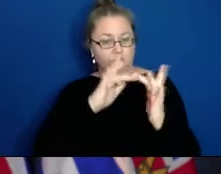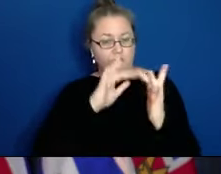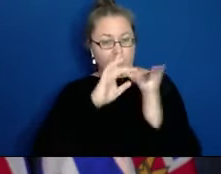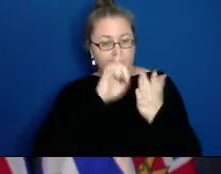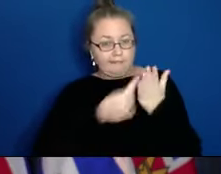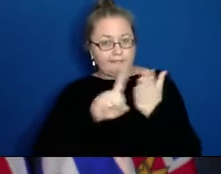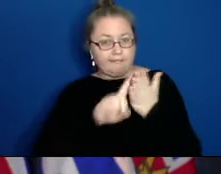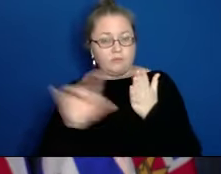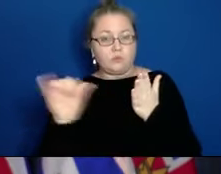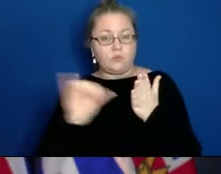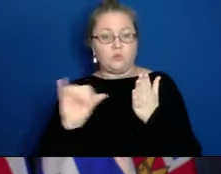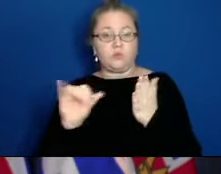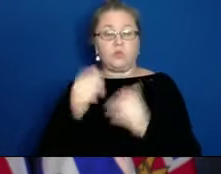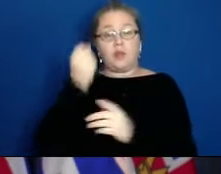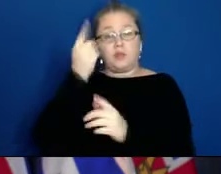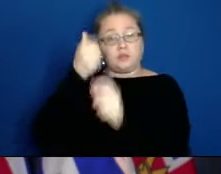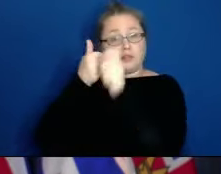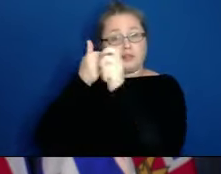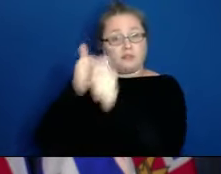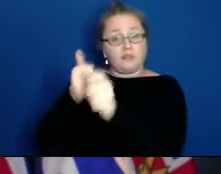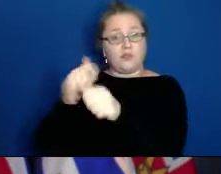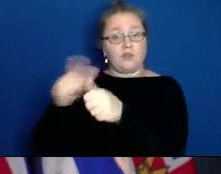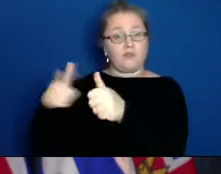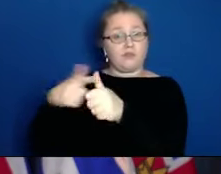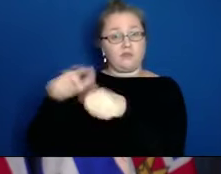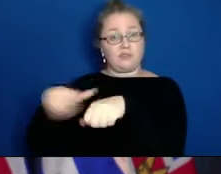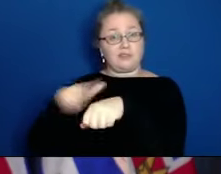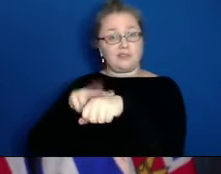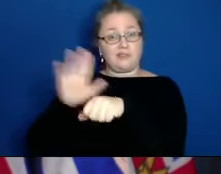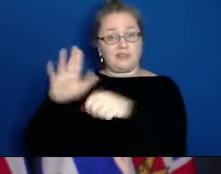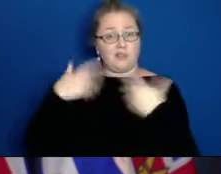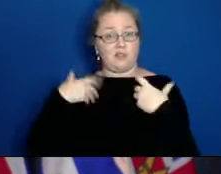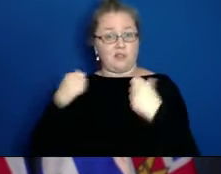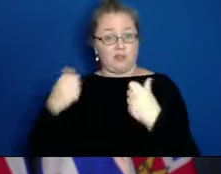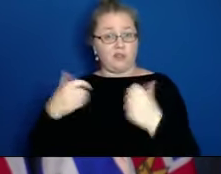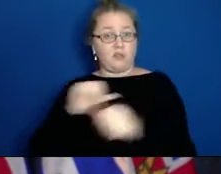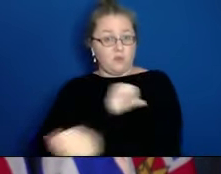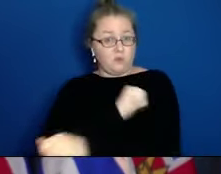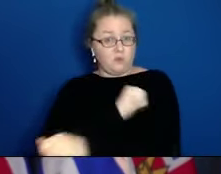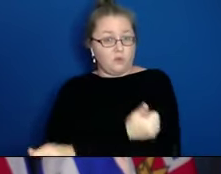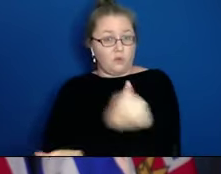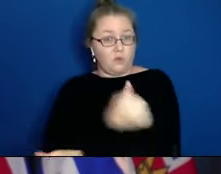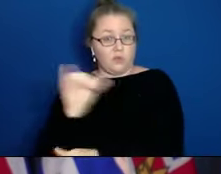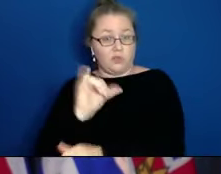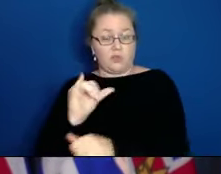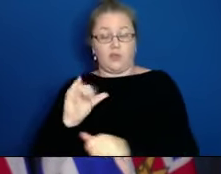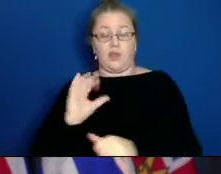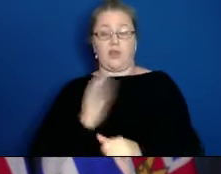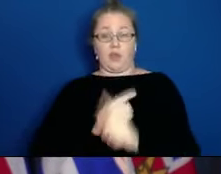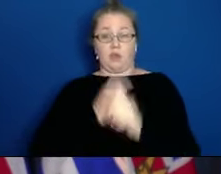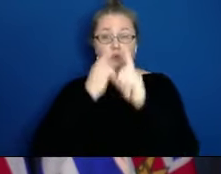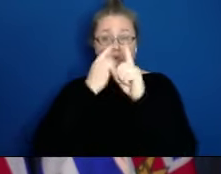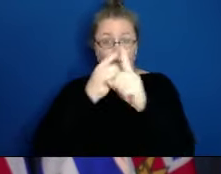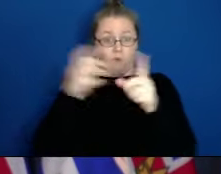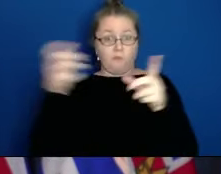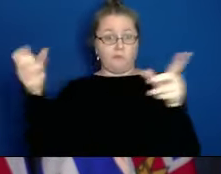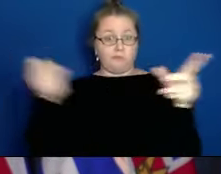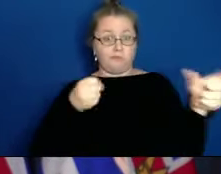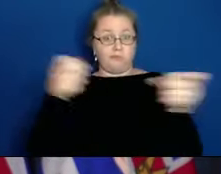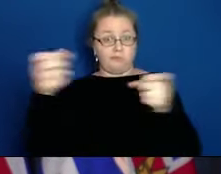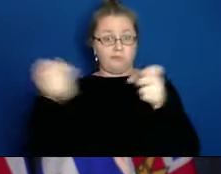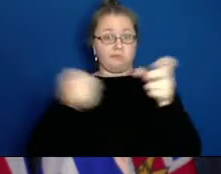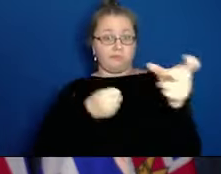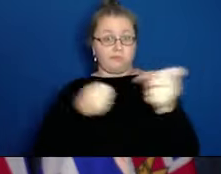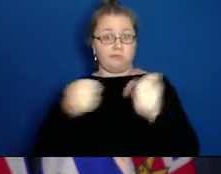76 positions with the First Nations Health Authority. That's more than 1,000 people in the end, because we're going to add the number of people we intend to hire to do contact